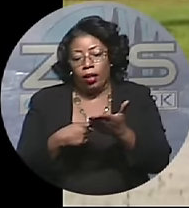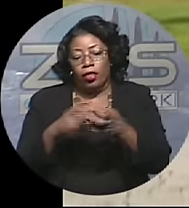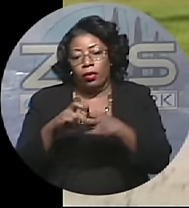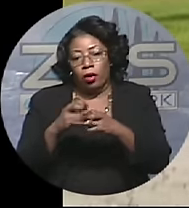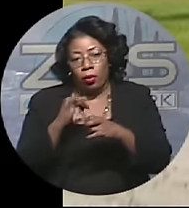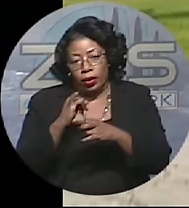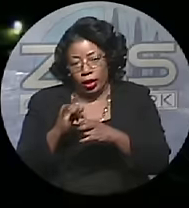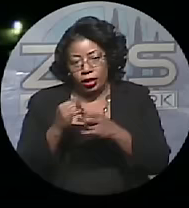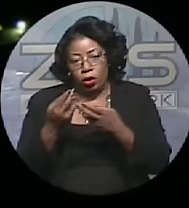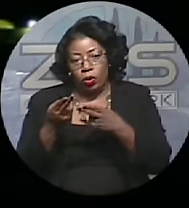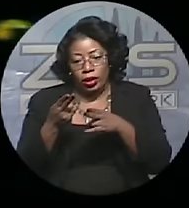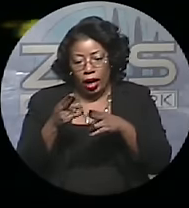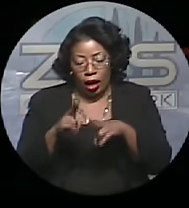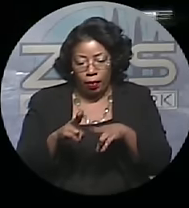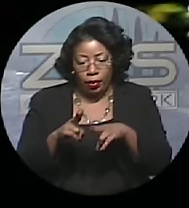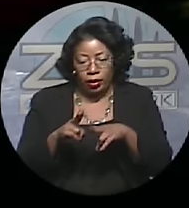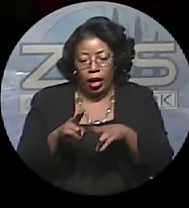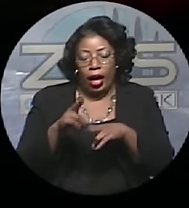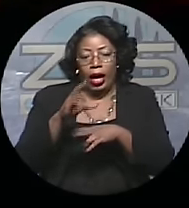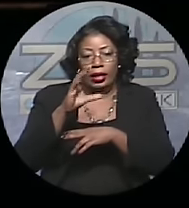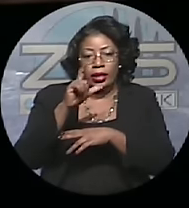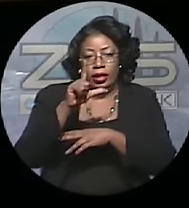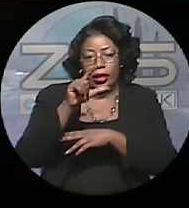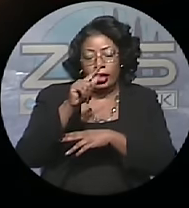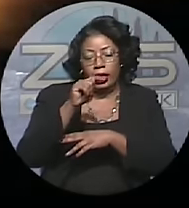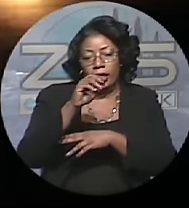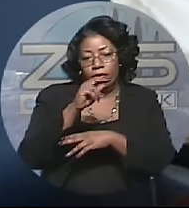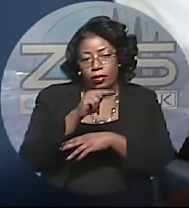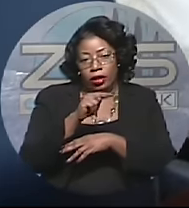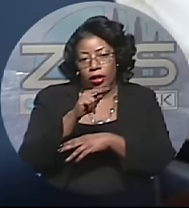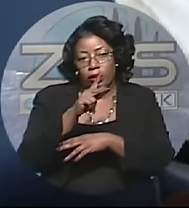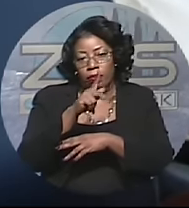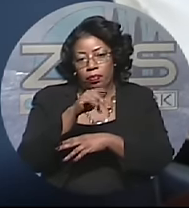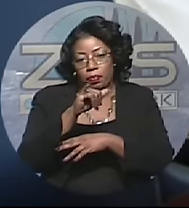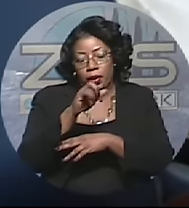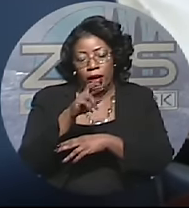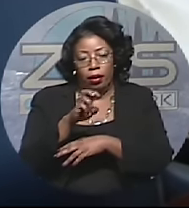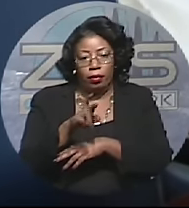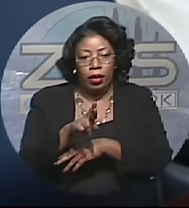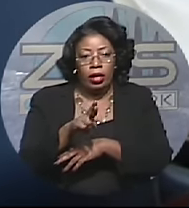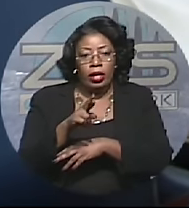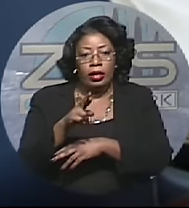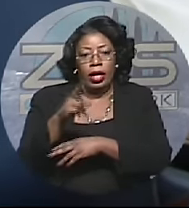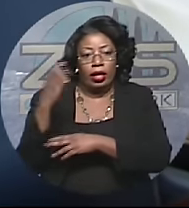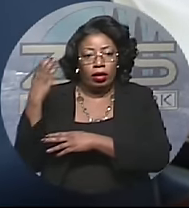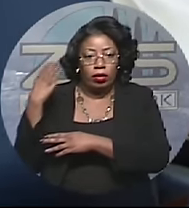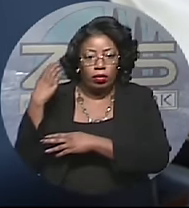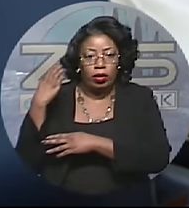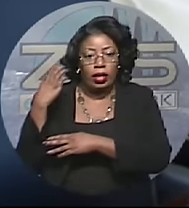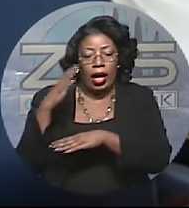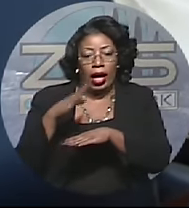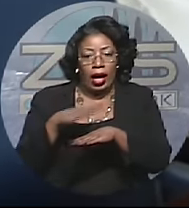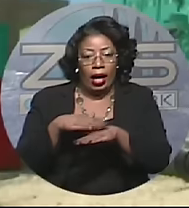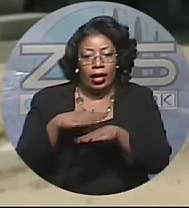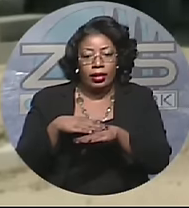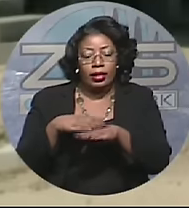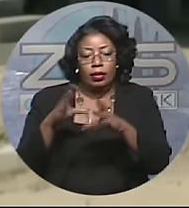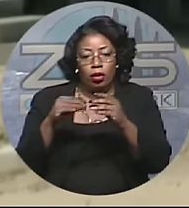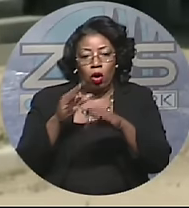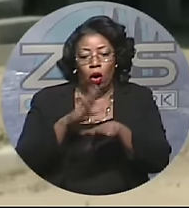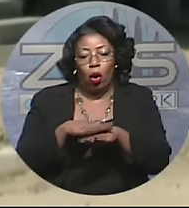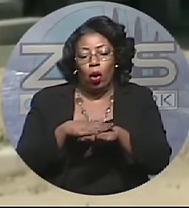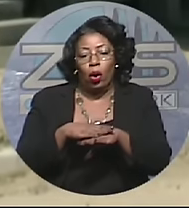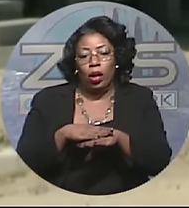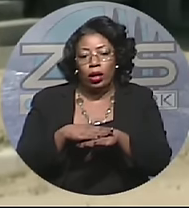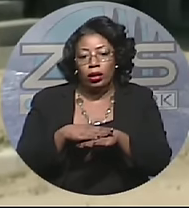power plants are the main reason behind the frequent power outages nationwide. BPL's CEO revealed at a press conference Wednesday that